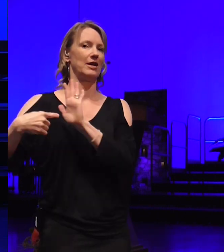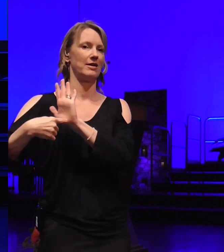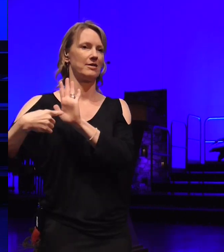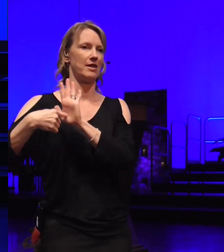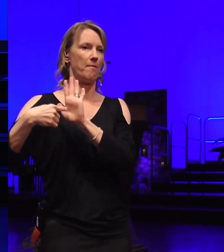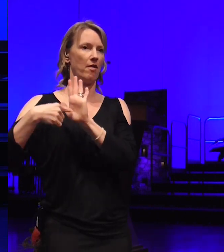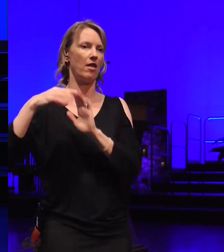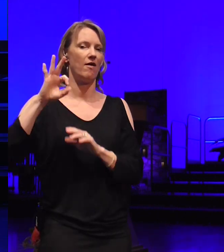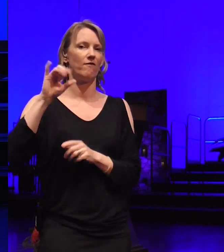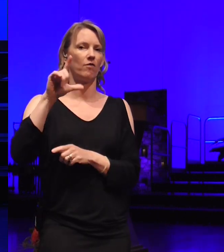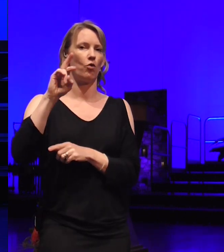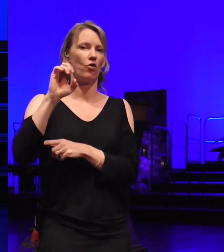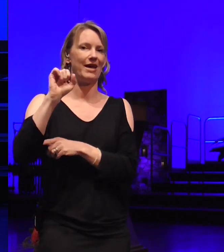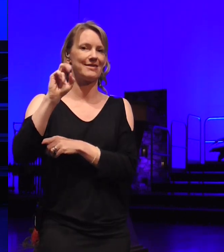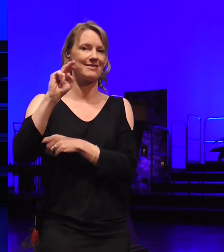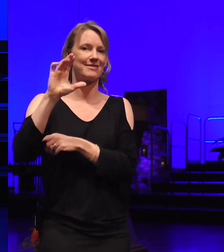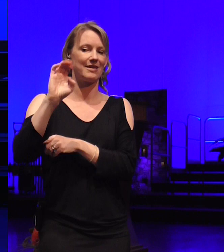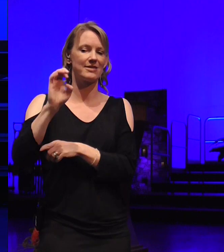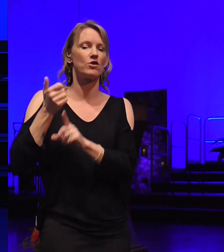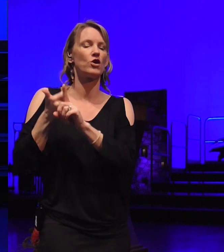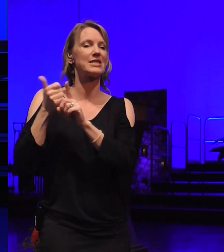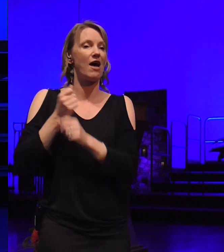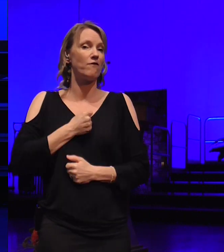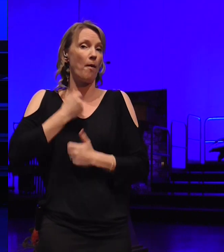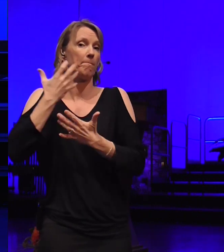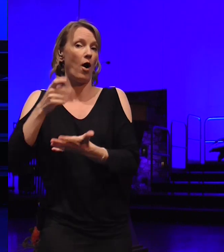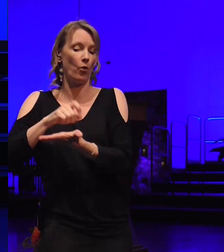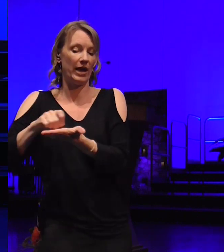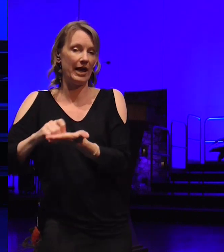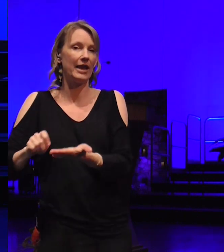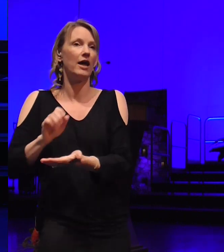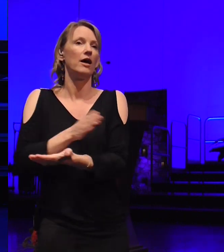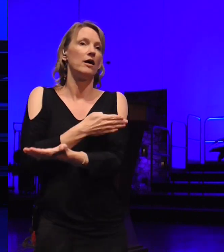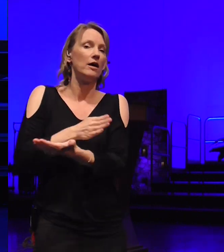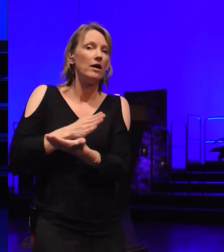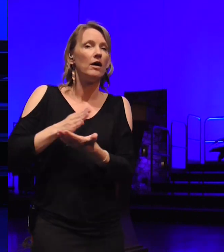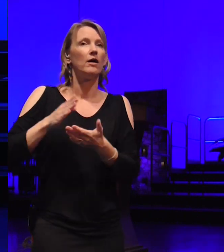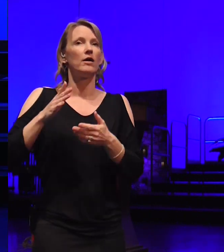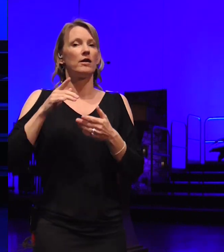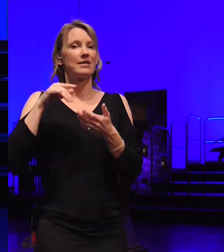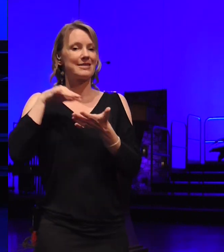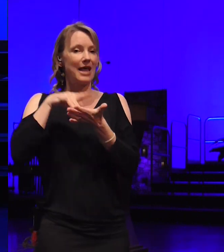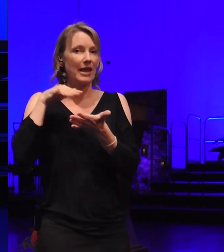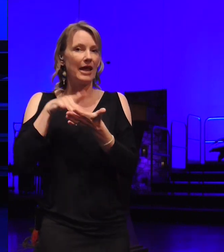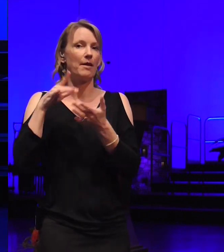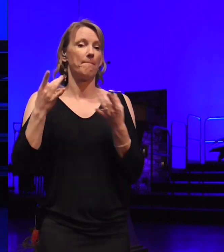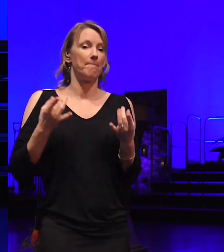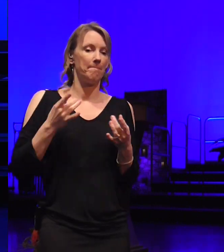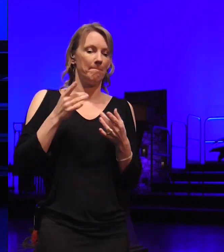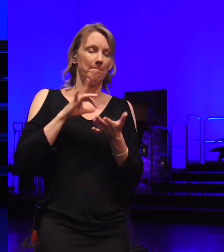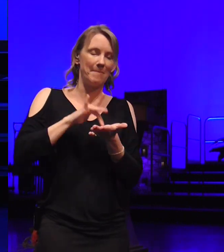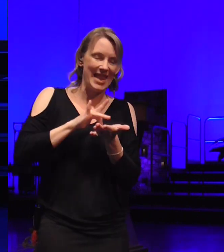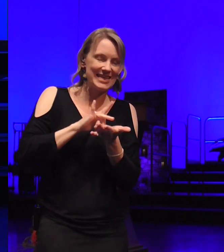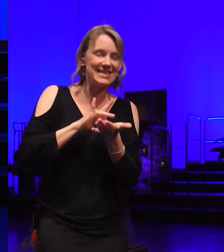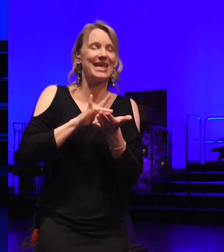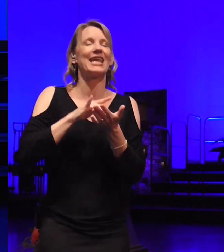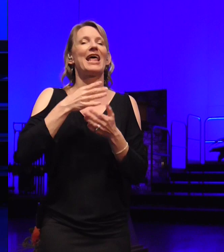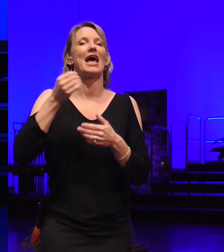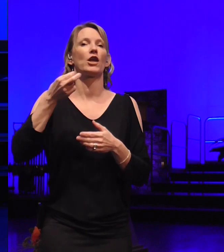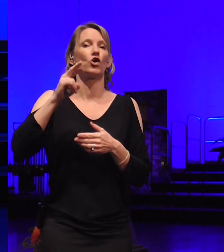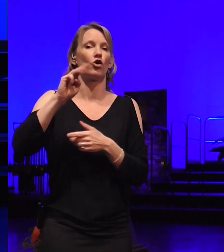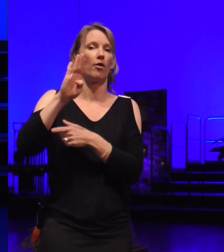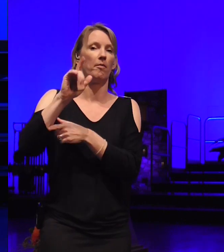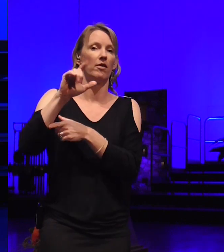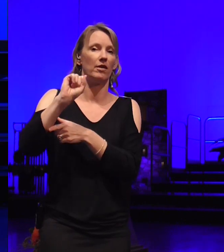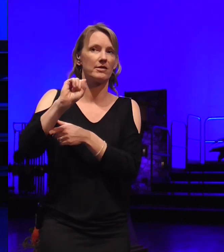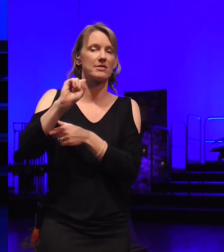of florescence. She was a masterful poet, a composer, a student of medicine, an herbalist, and a Christian